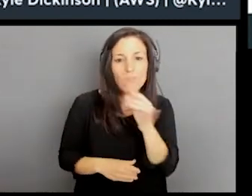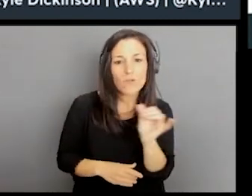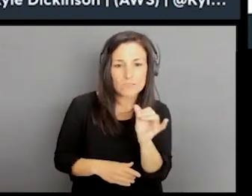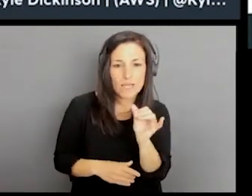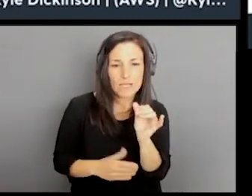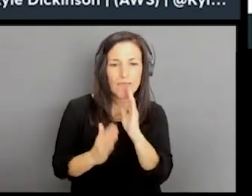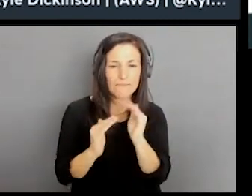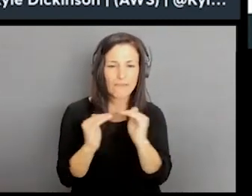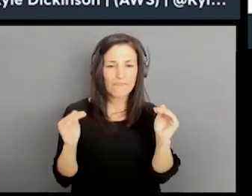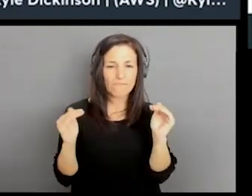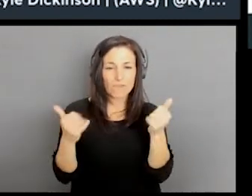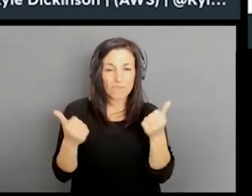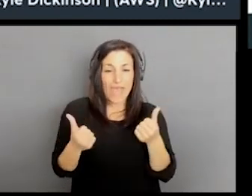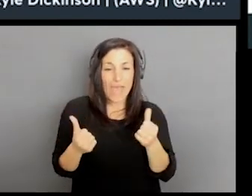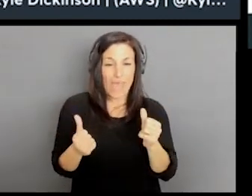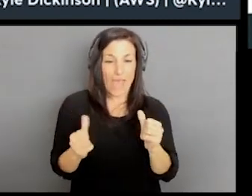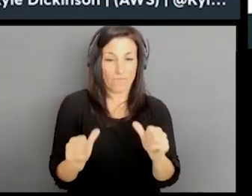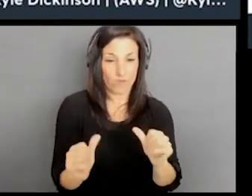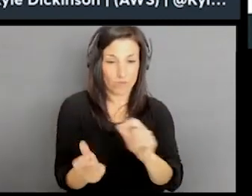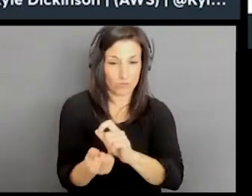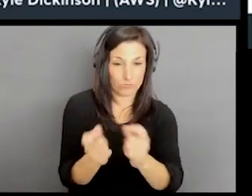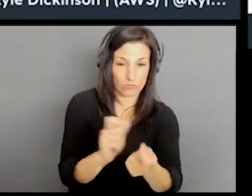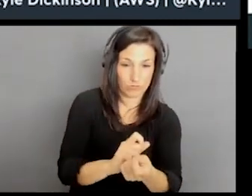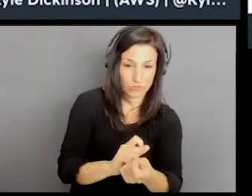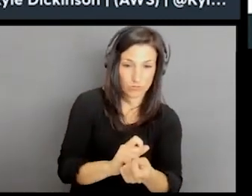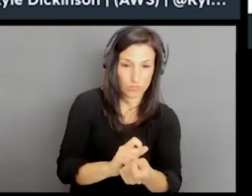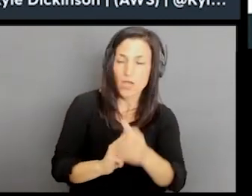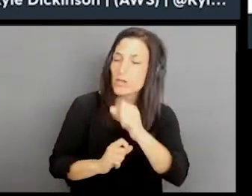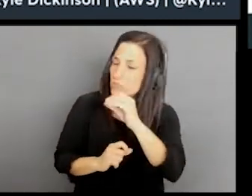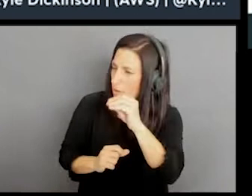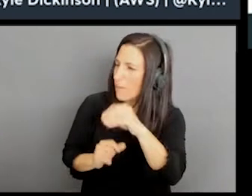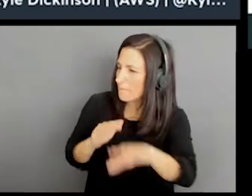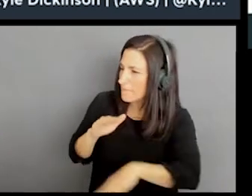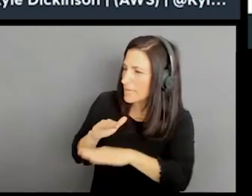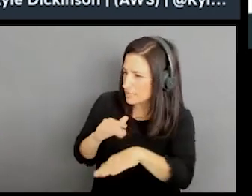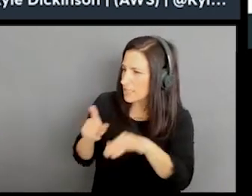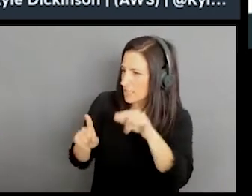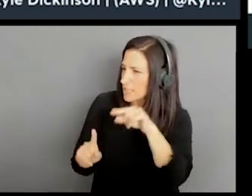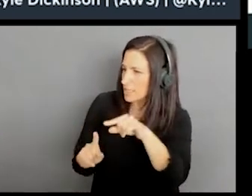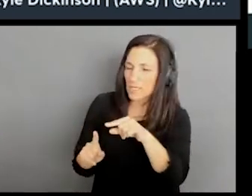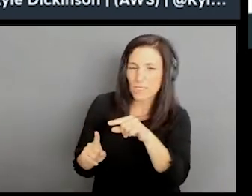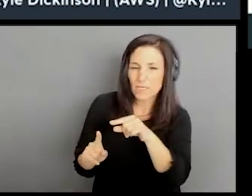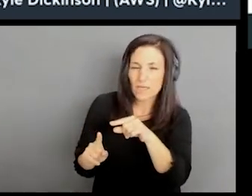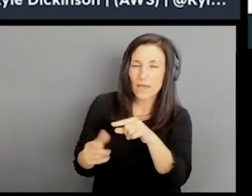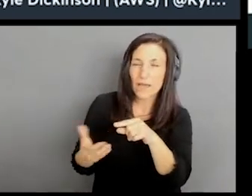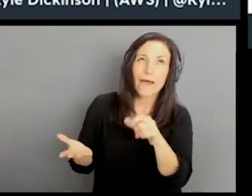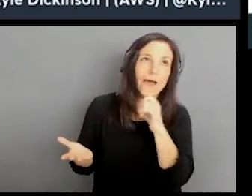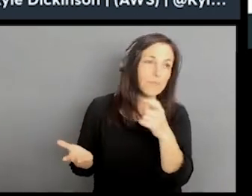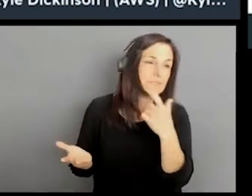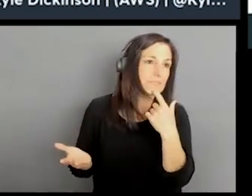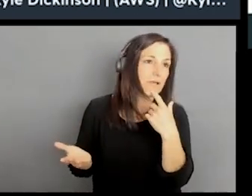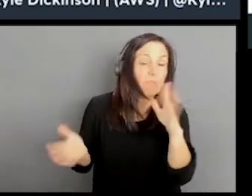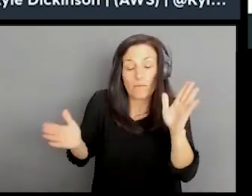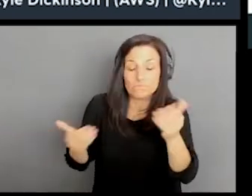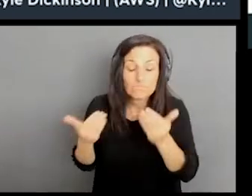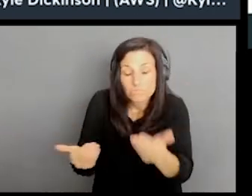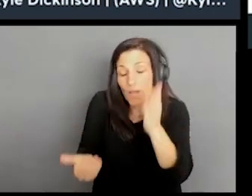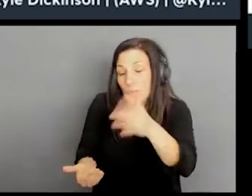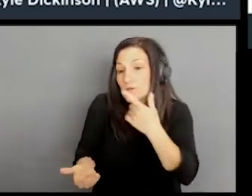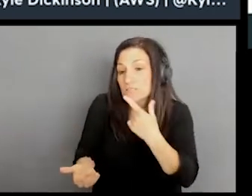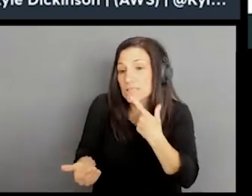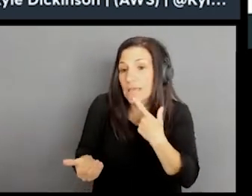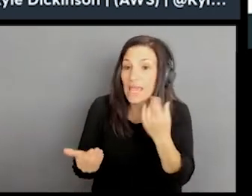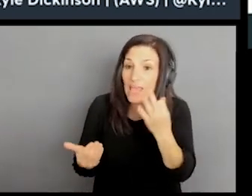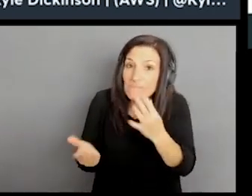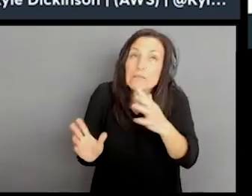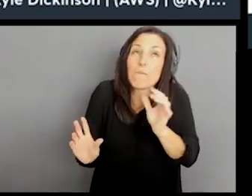effort would be really. So at this level, I'm basically looking at I won't say, well, I'm going to say feasibility, right? Is this